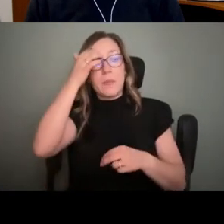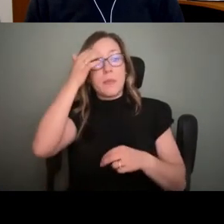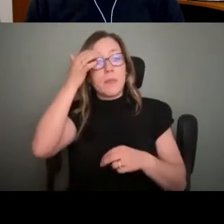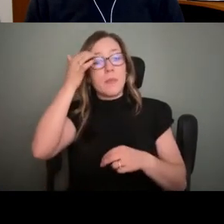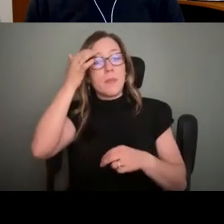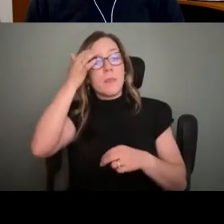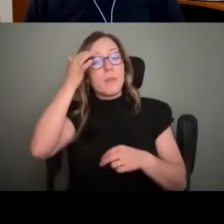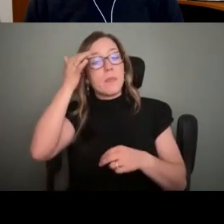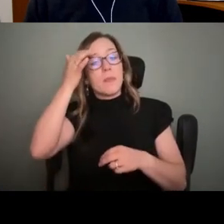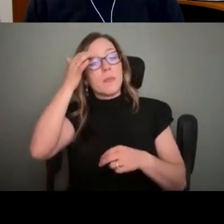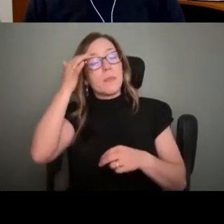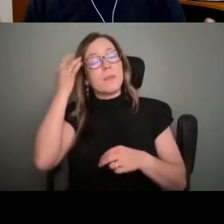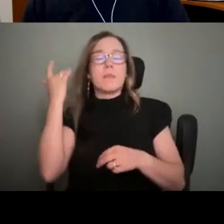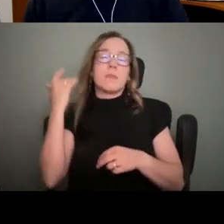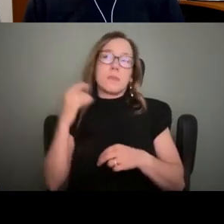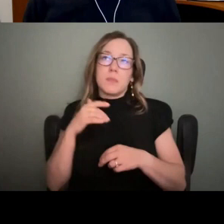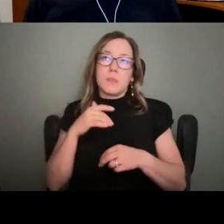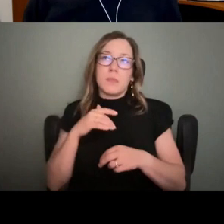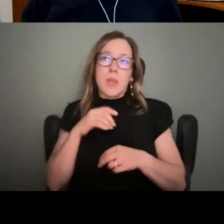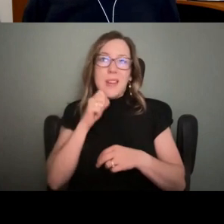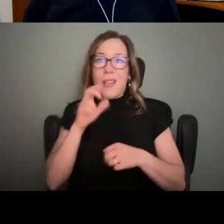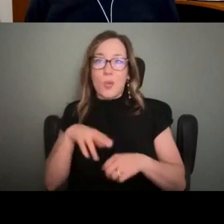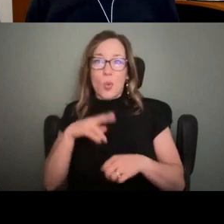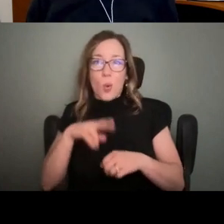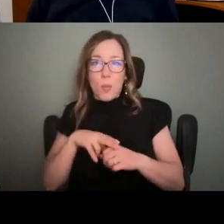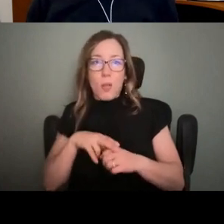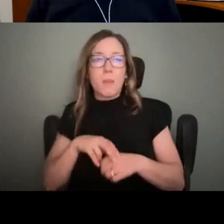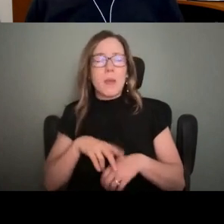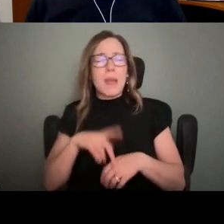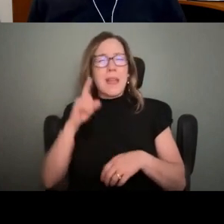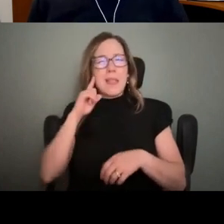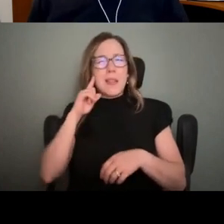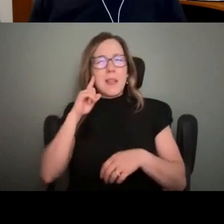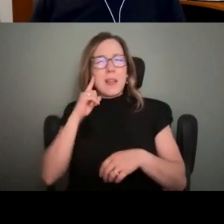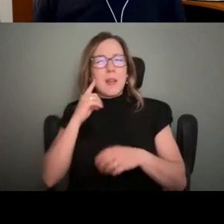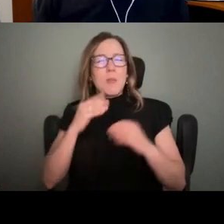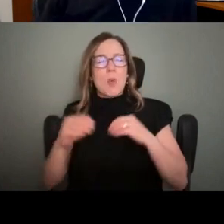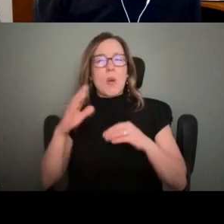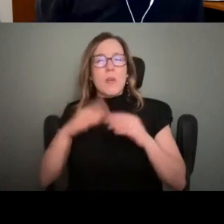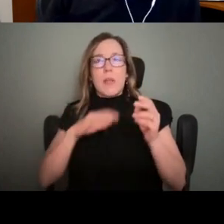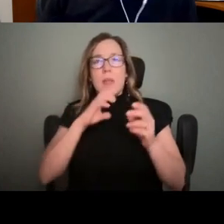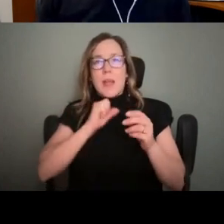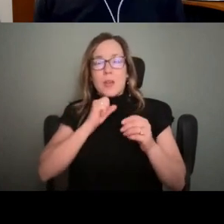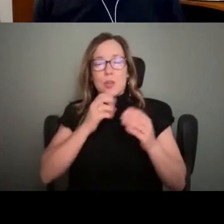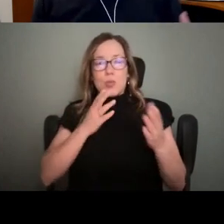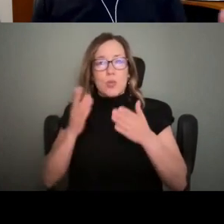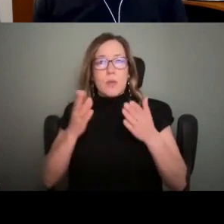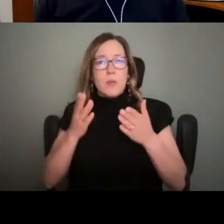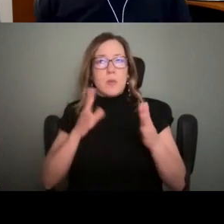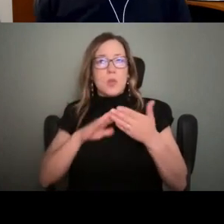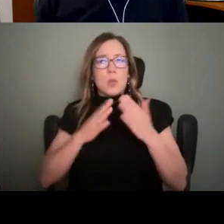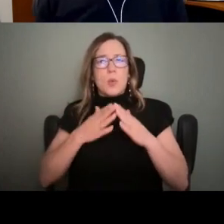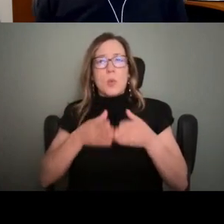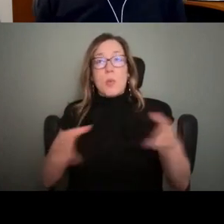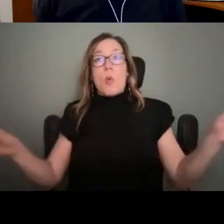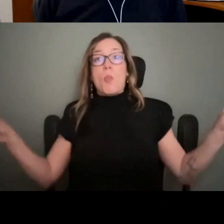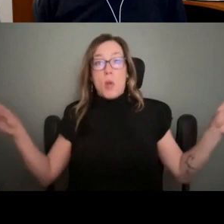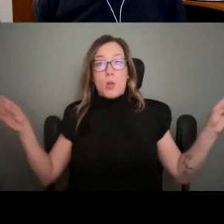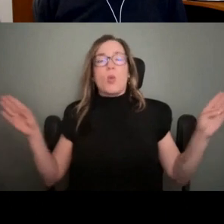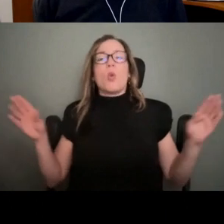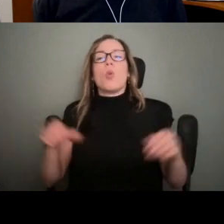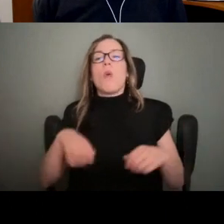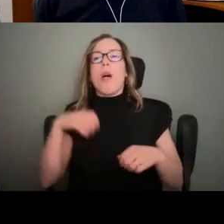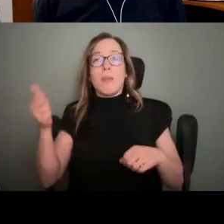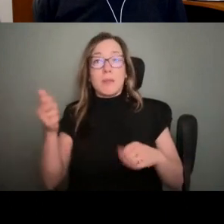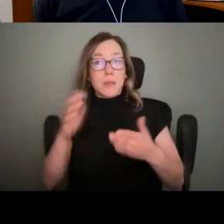your usual suspects. And then again, thinking more broadly beyond the aging services community, who are the other folks in the community,